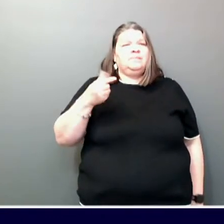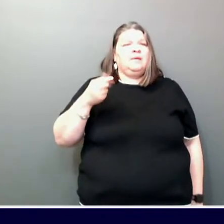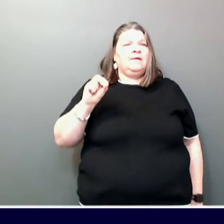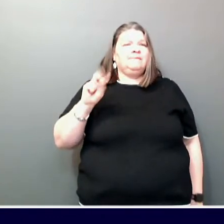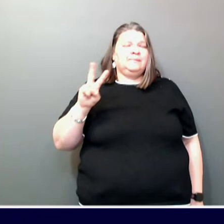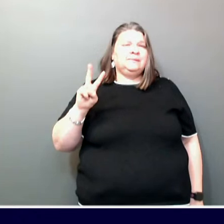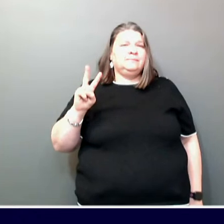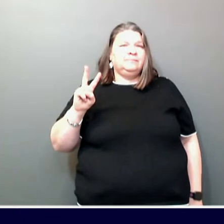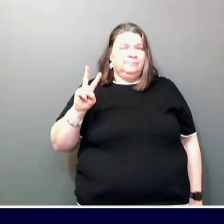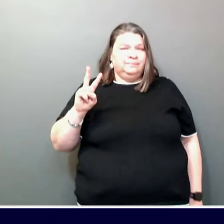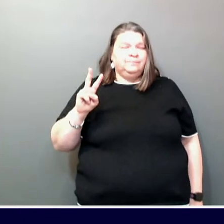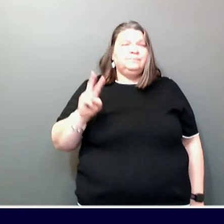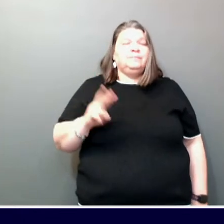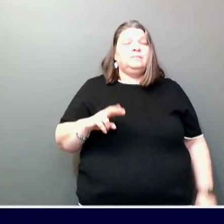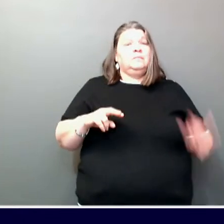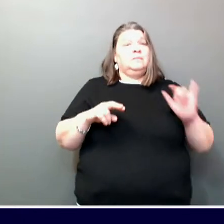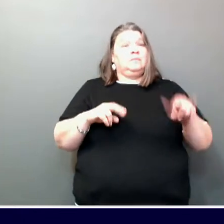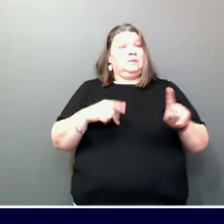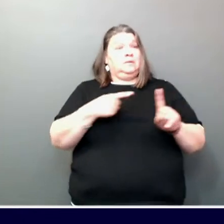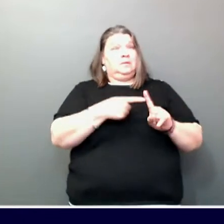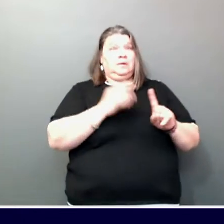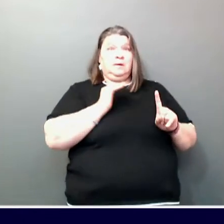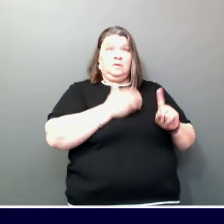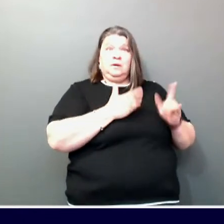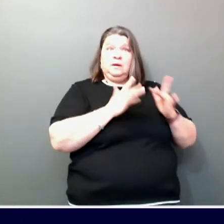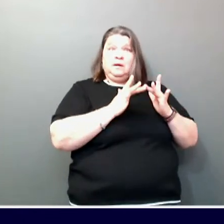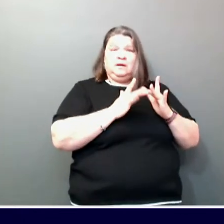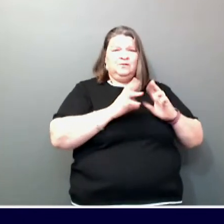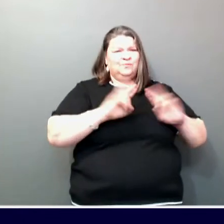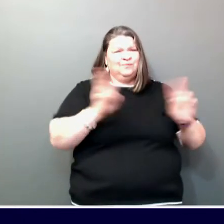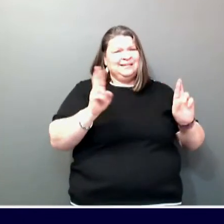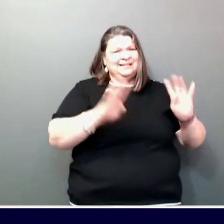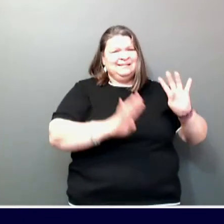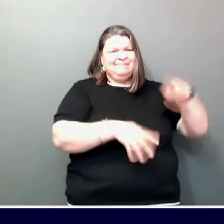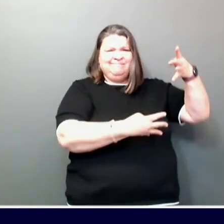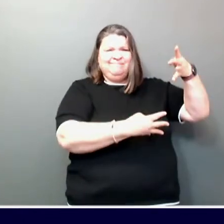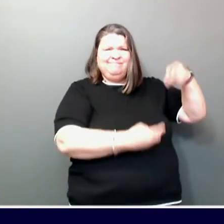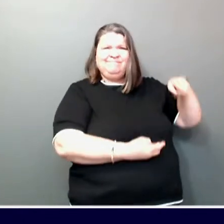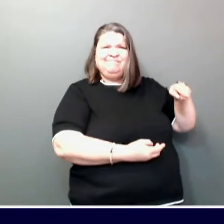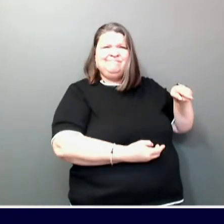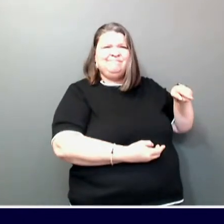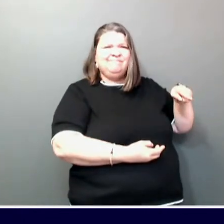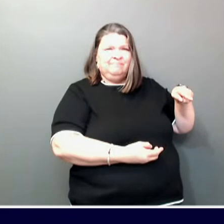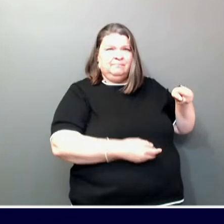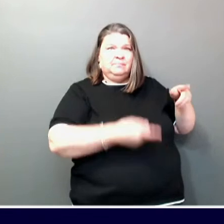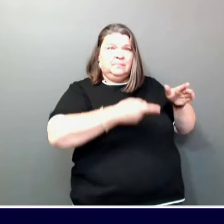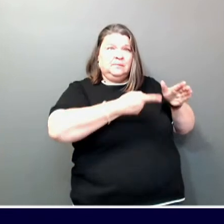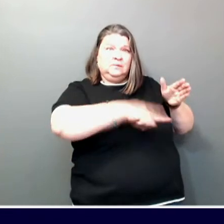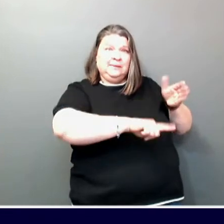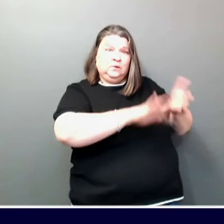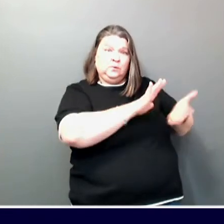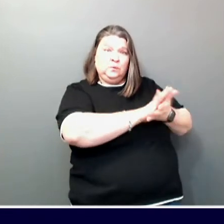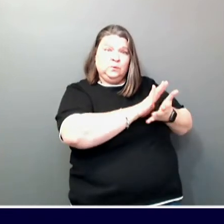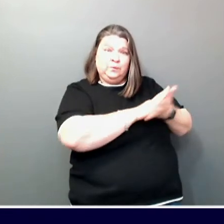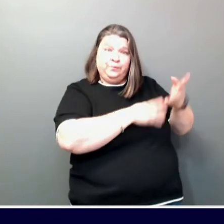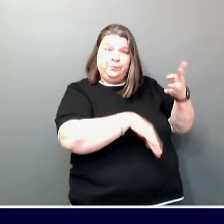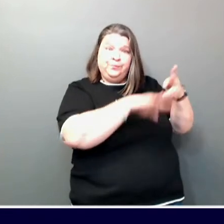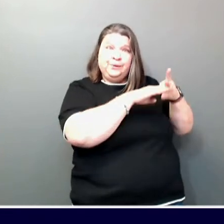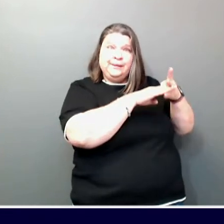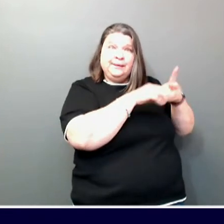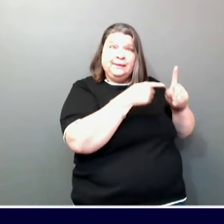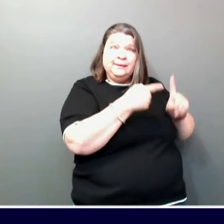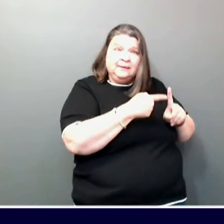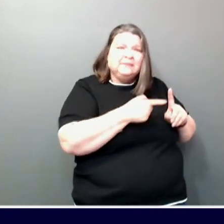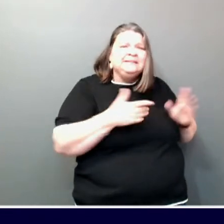Maine website. With the February school vacation starting on Monday, February 21st, we encourage families and school staff